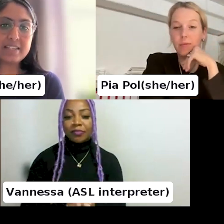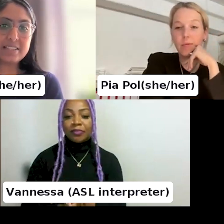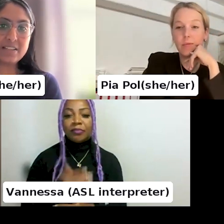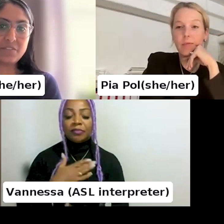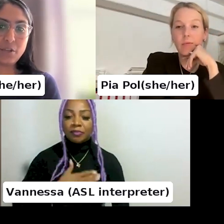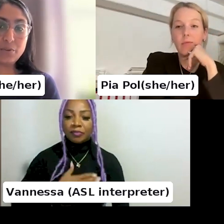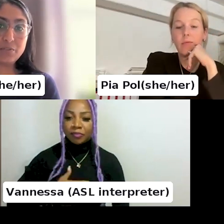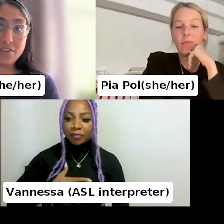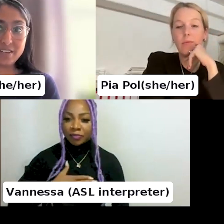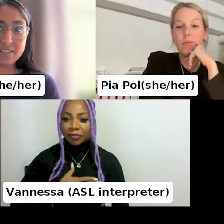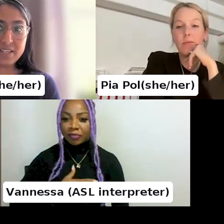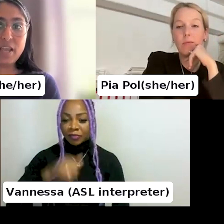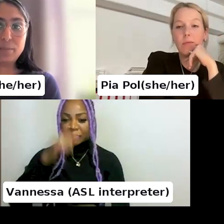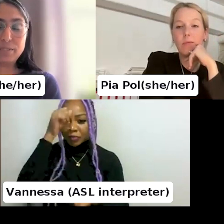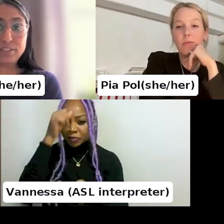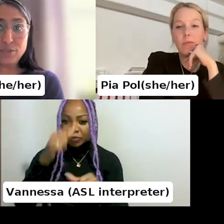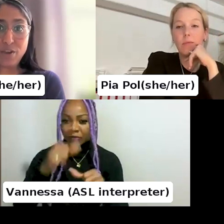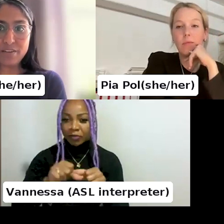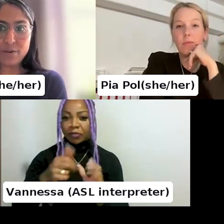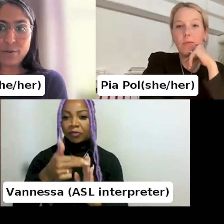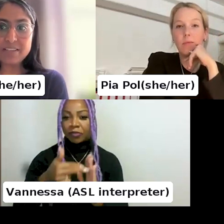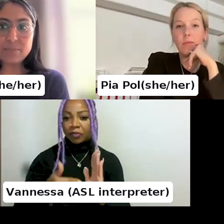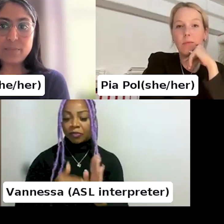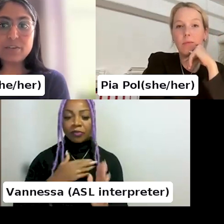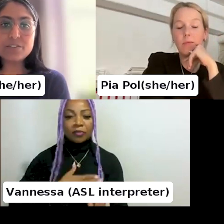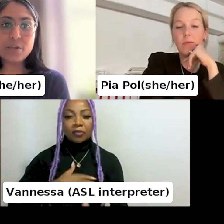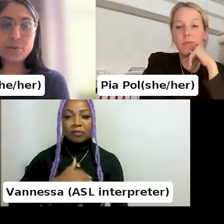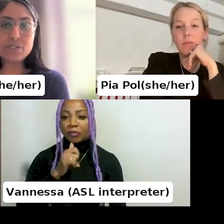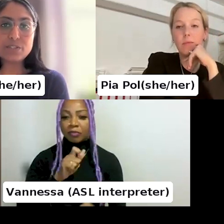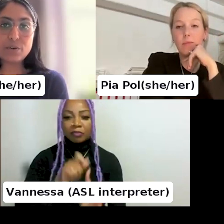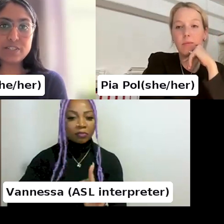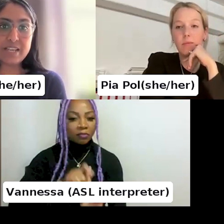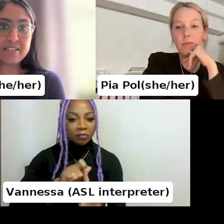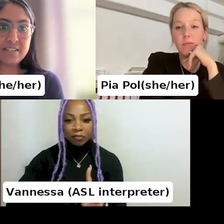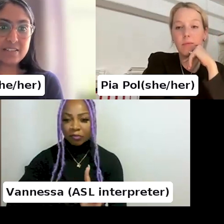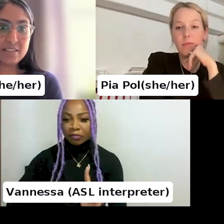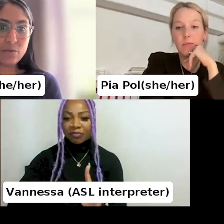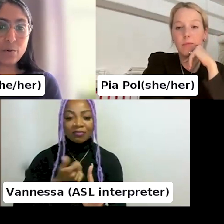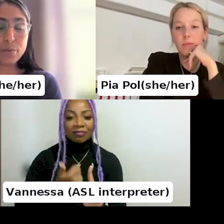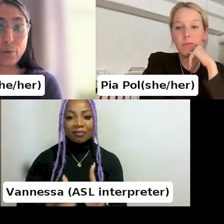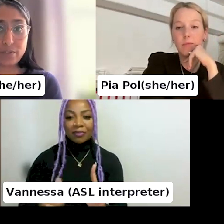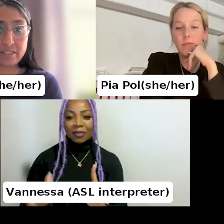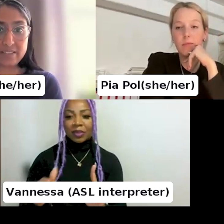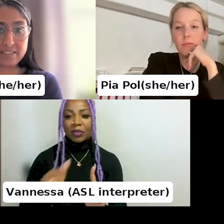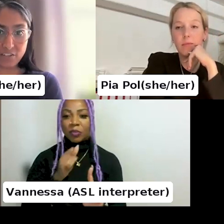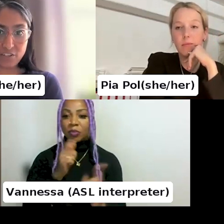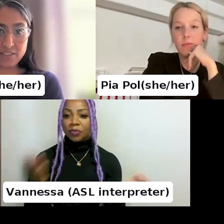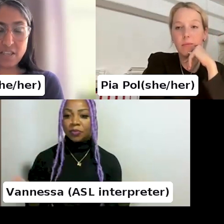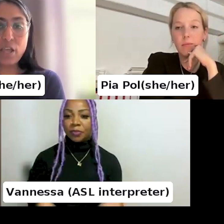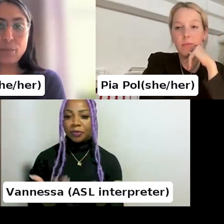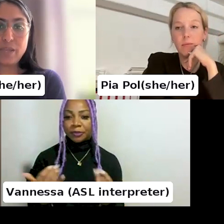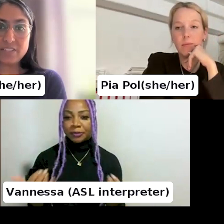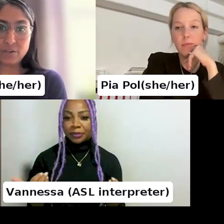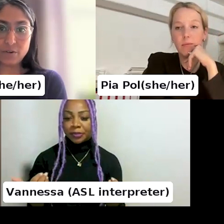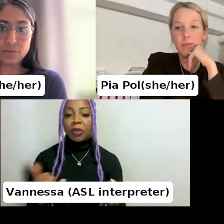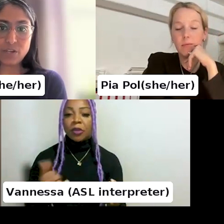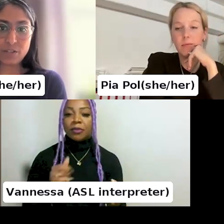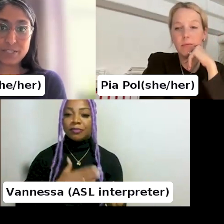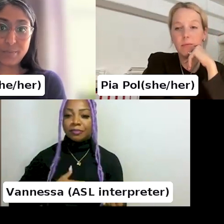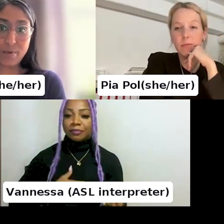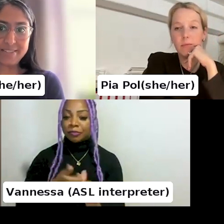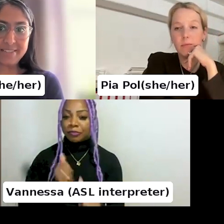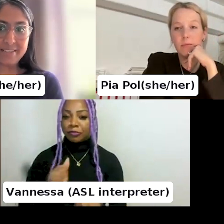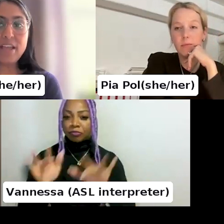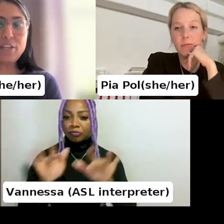attendees of the Code of Conduct. Please do not harass speakers, hosts, or attendees, or record these sessions. We have a zero